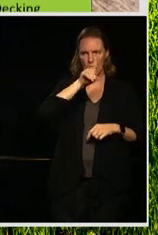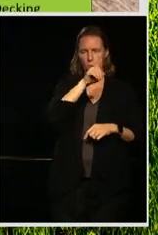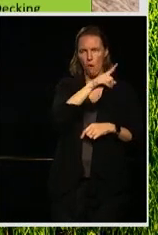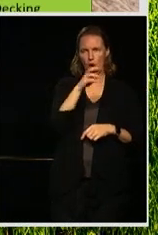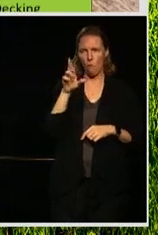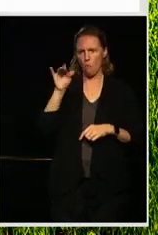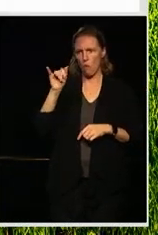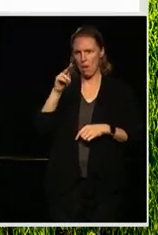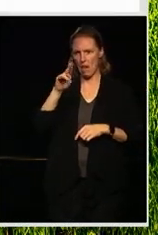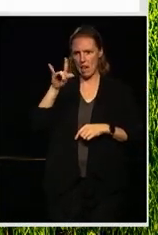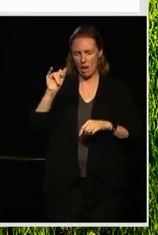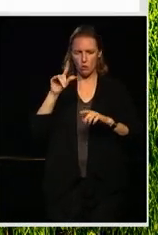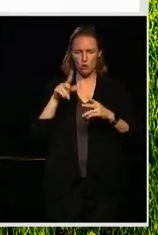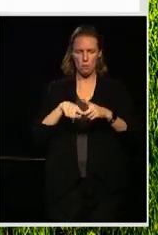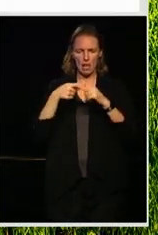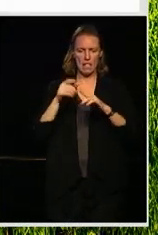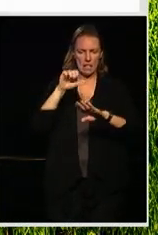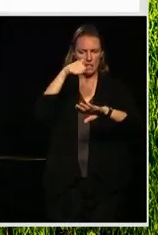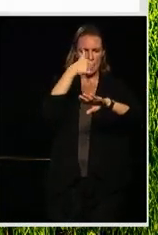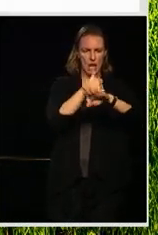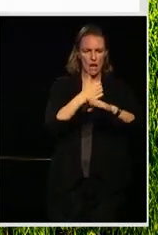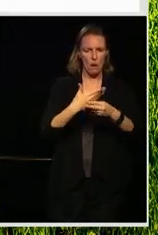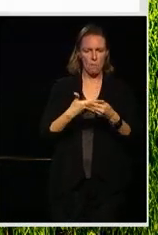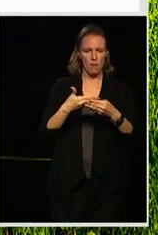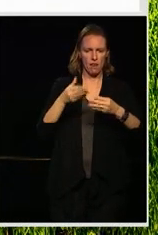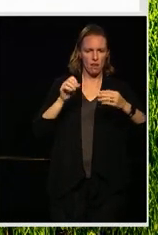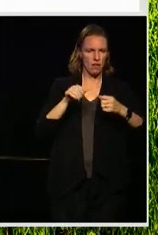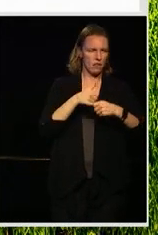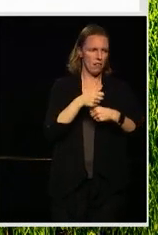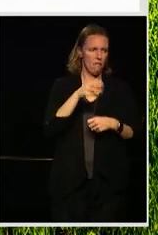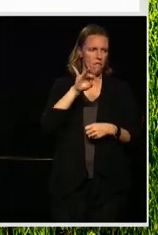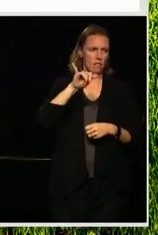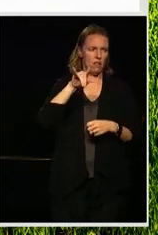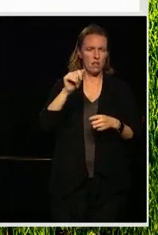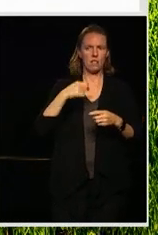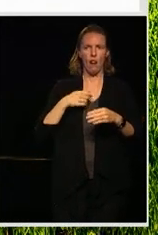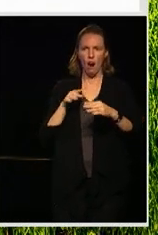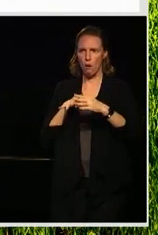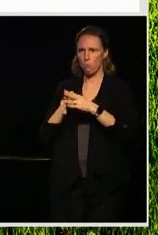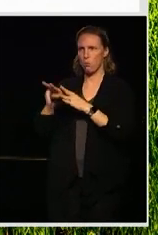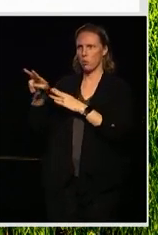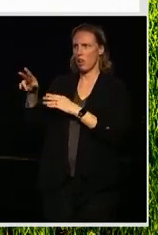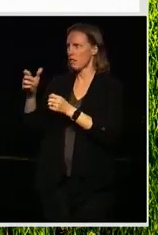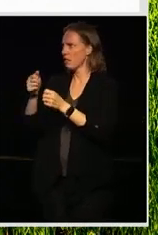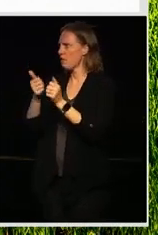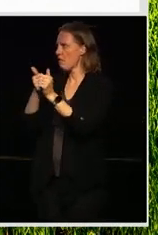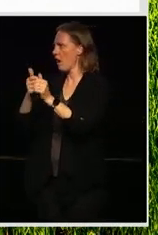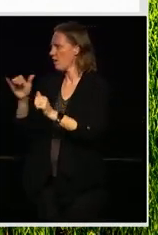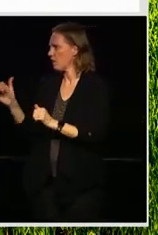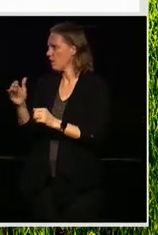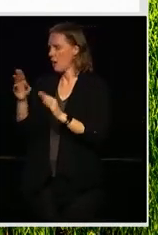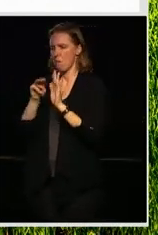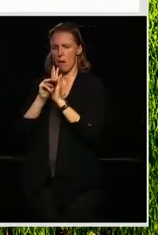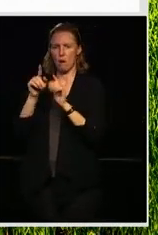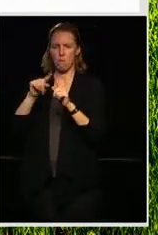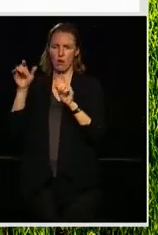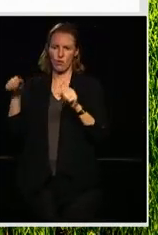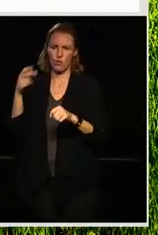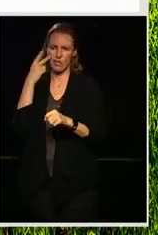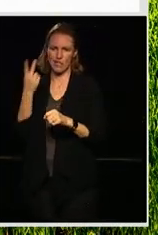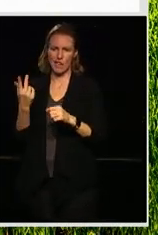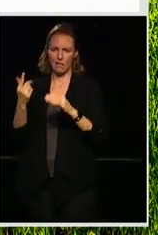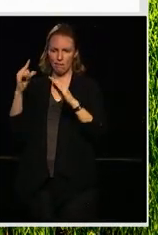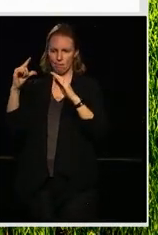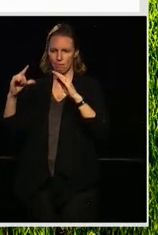these facilities. Our projections follow the same model, but as you can see, our gross margins and then our